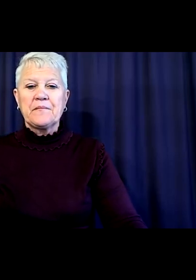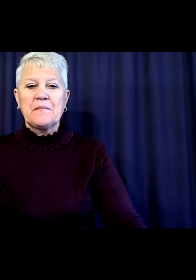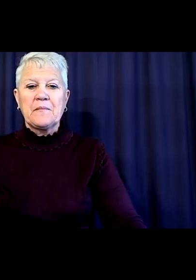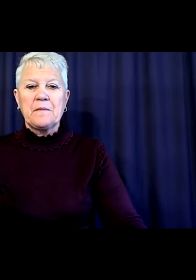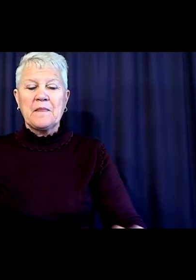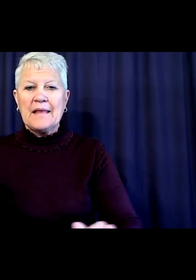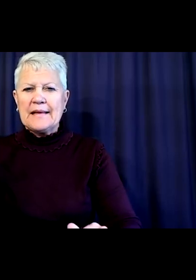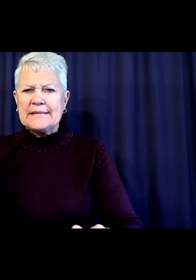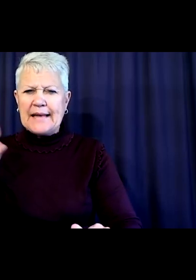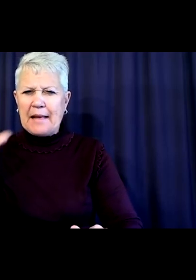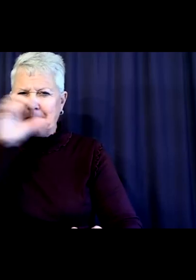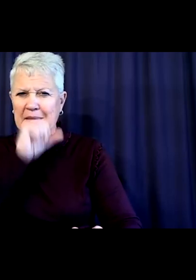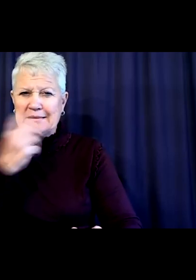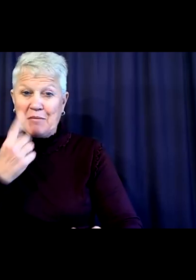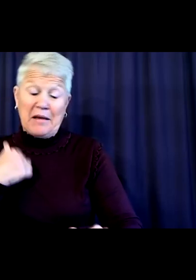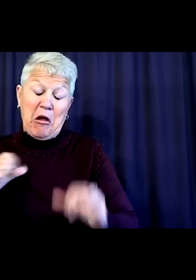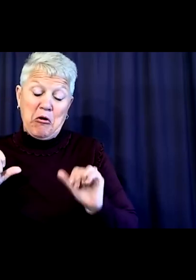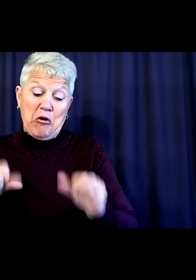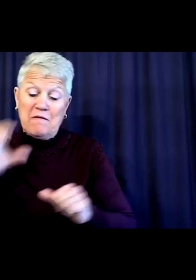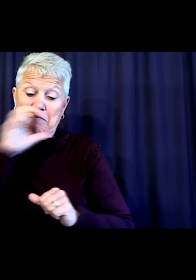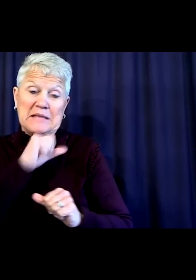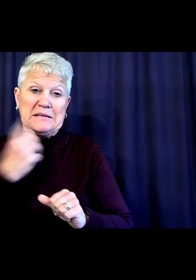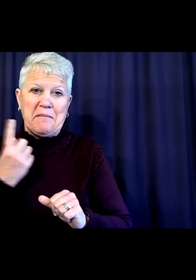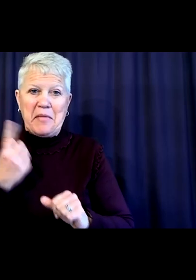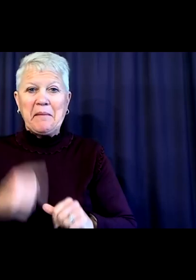Did I miss something? Probably I could have.